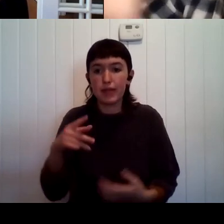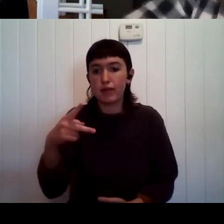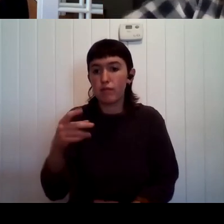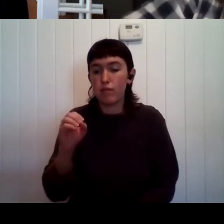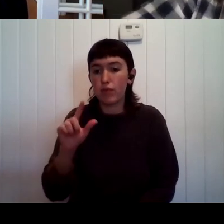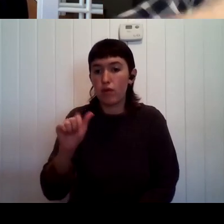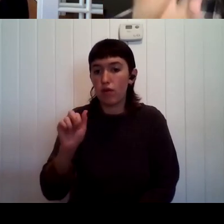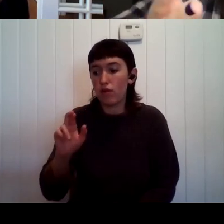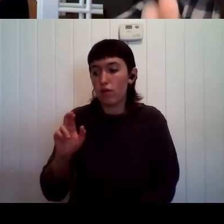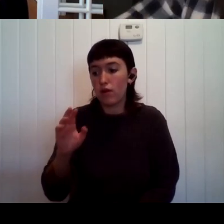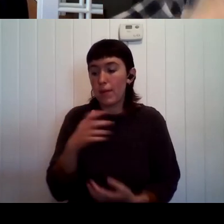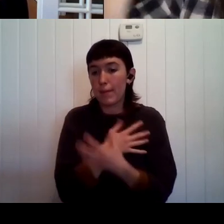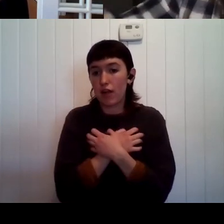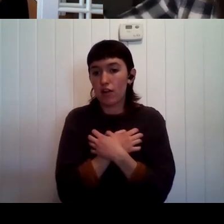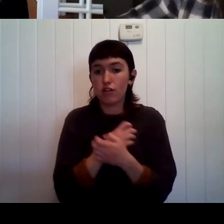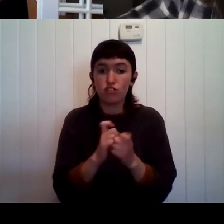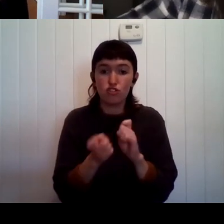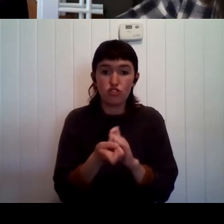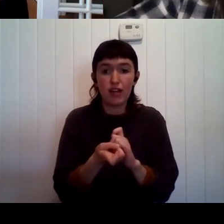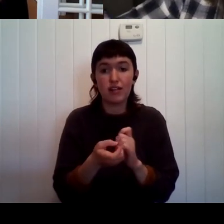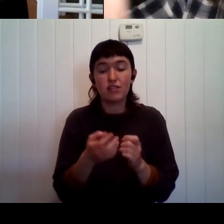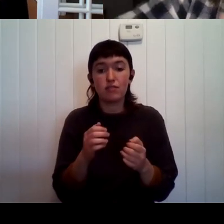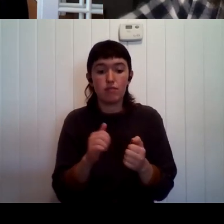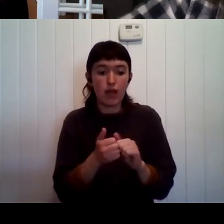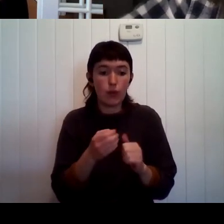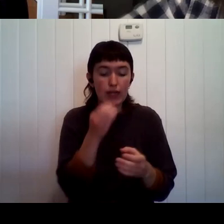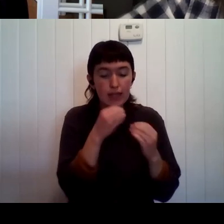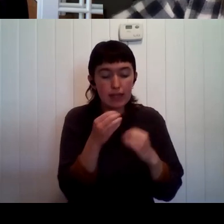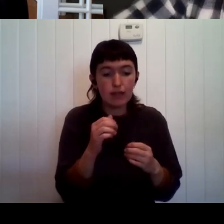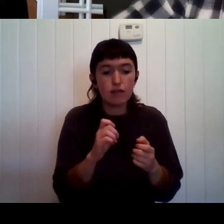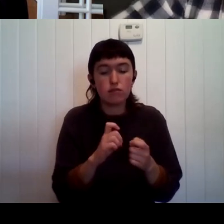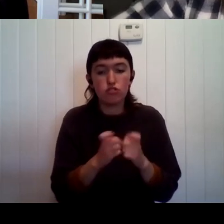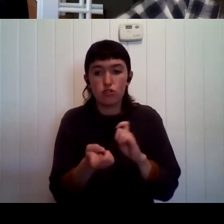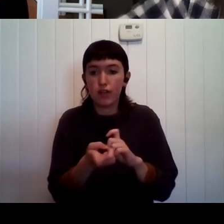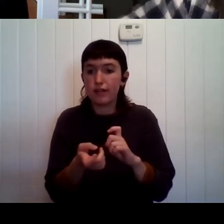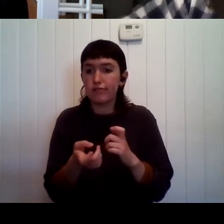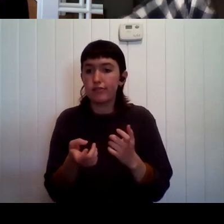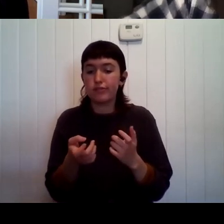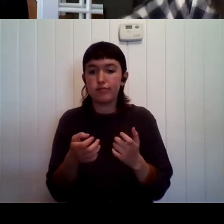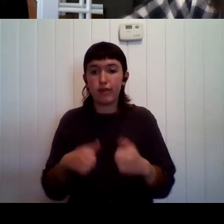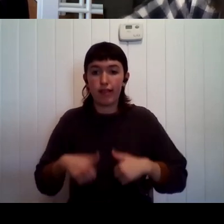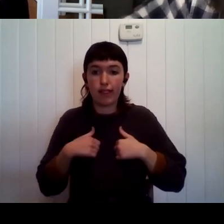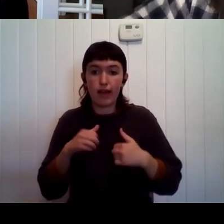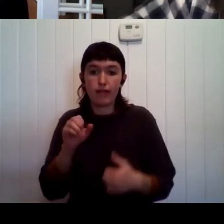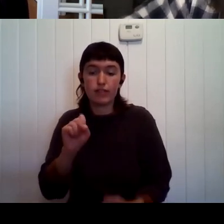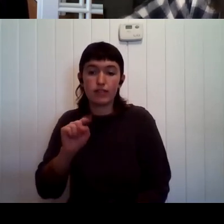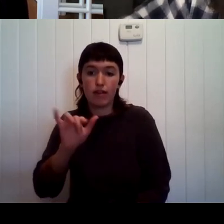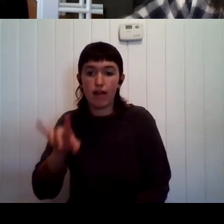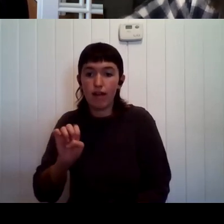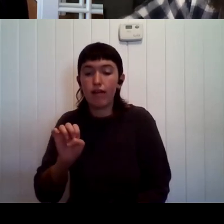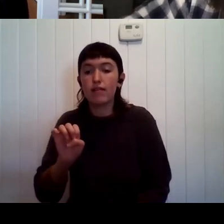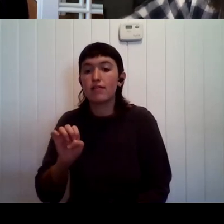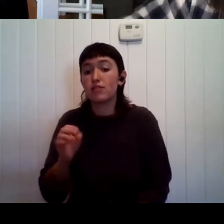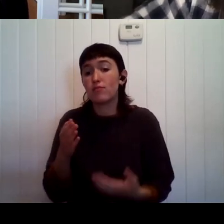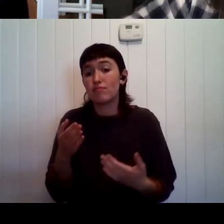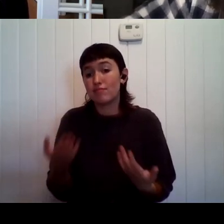lifestyle, evolve quickly like these anoles in the Caribbean to handle it? It's possible. It's just